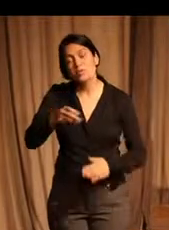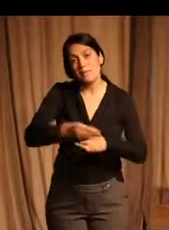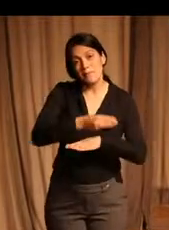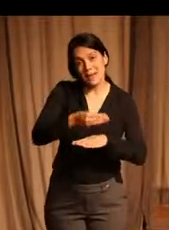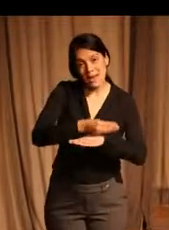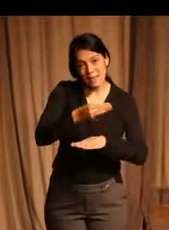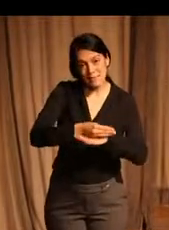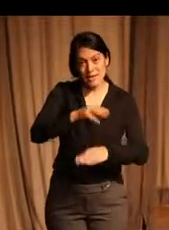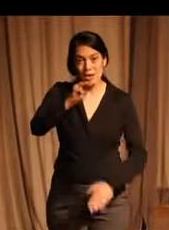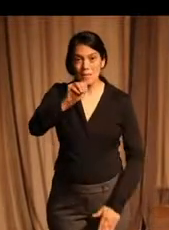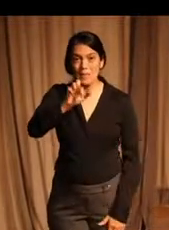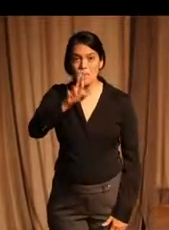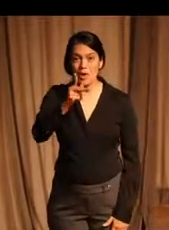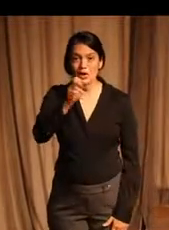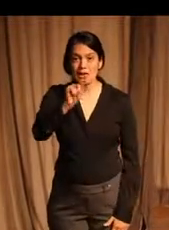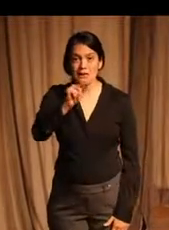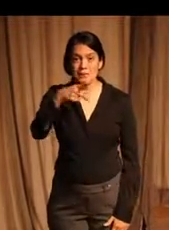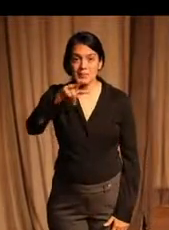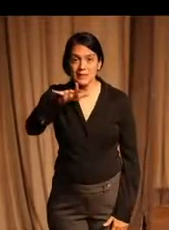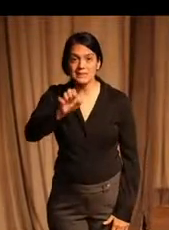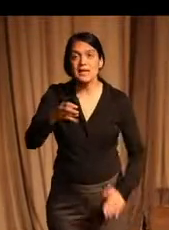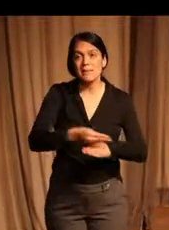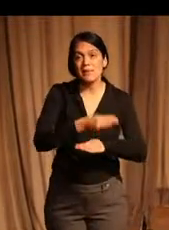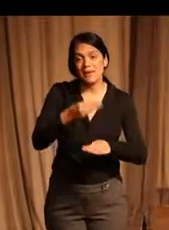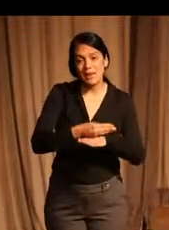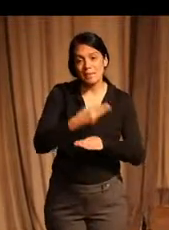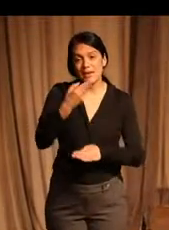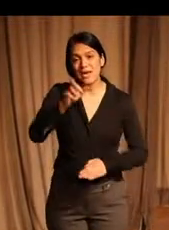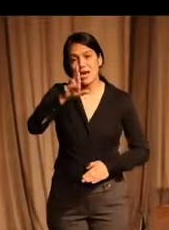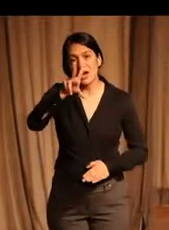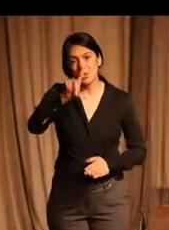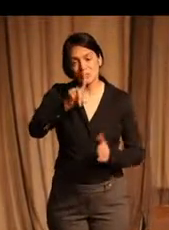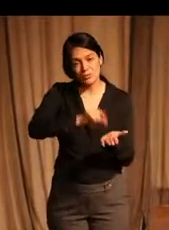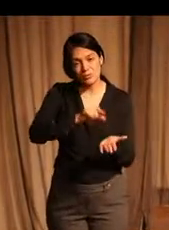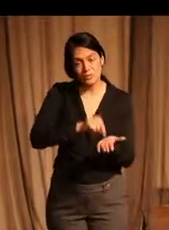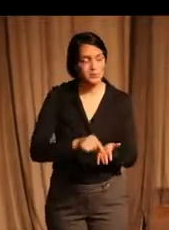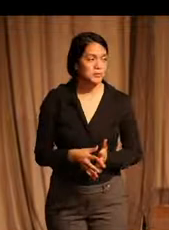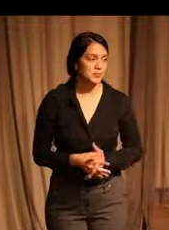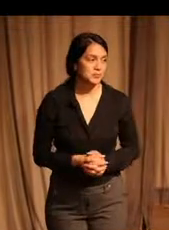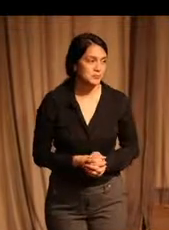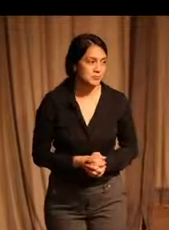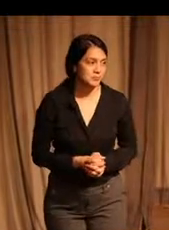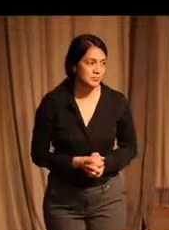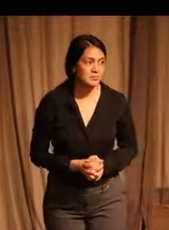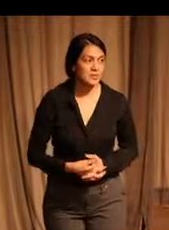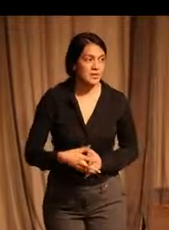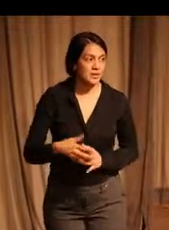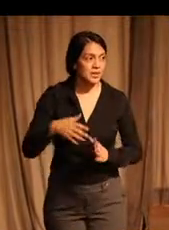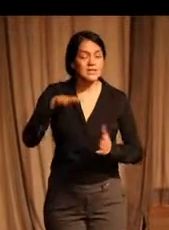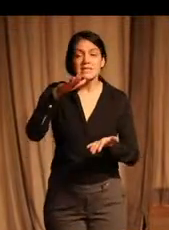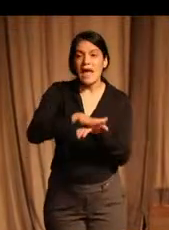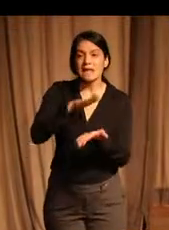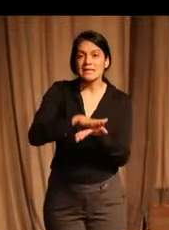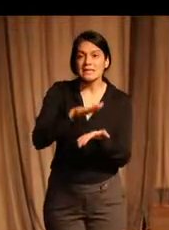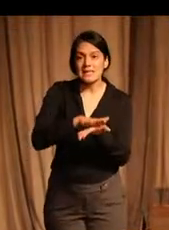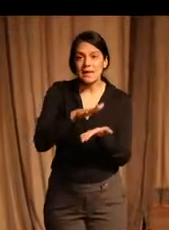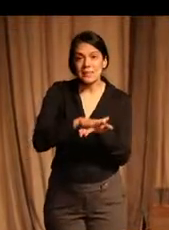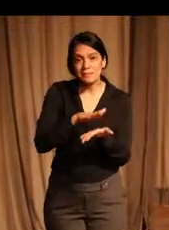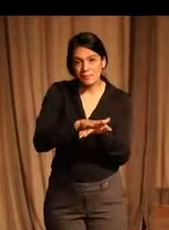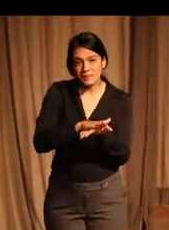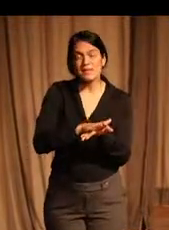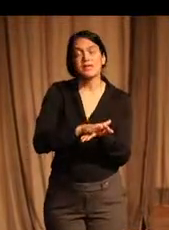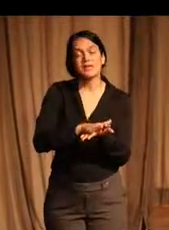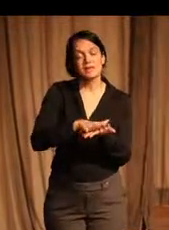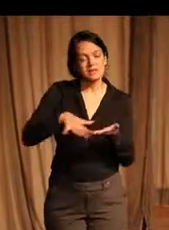Herald. She's a frequent lecturer and speaker in academic and community settings around disparities